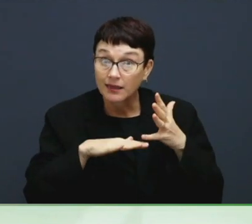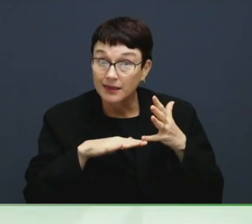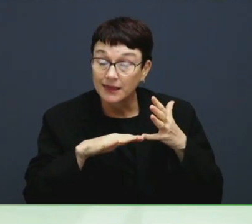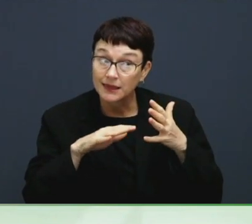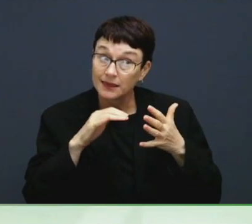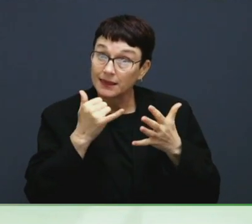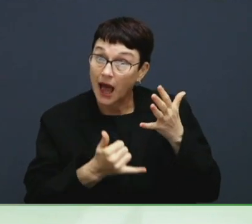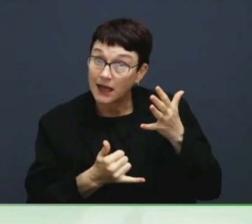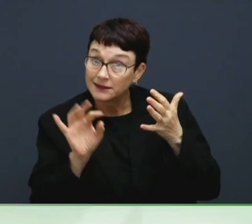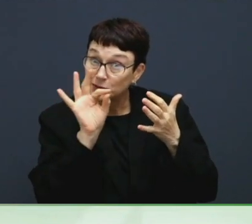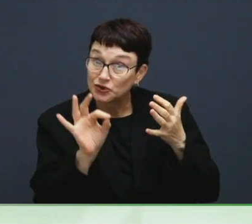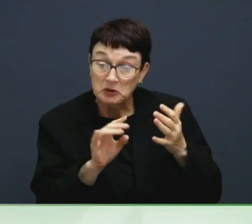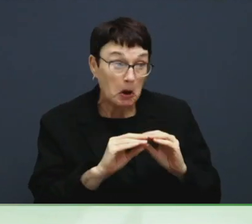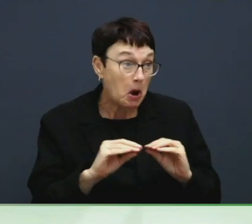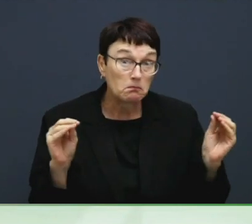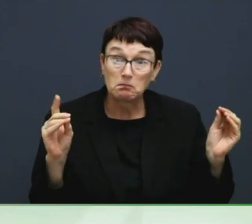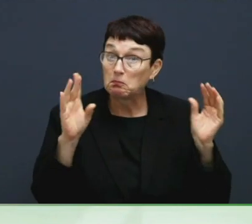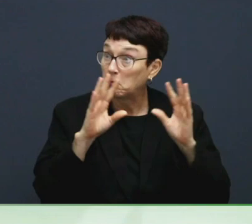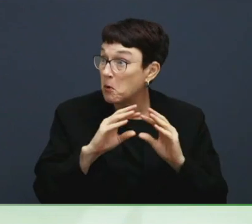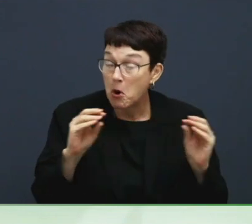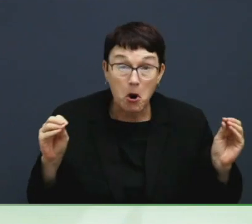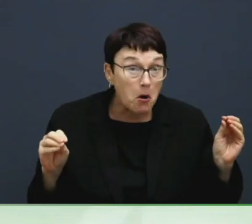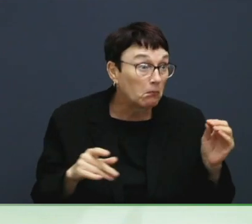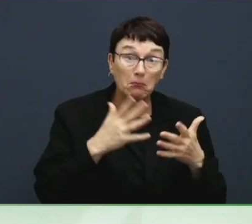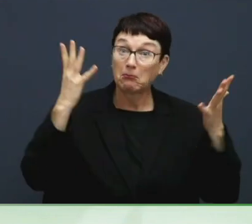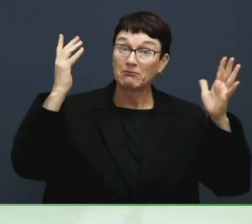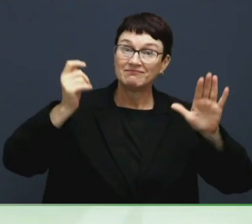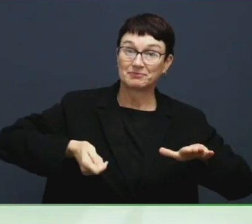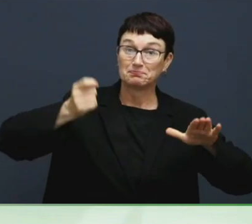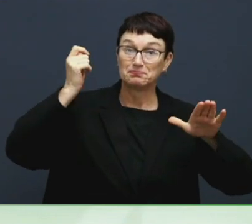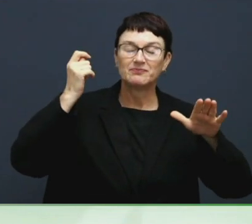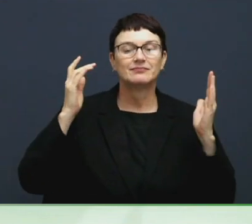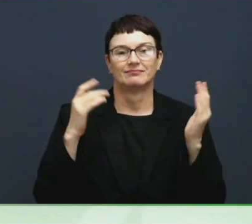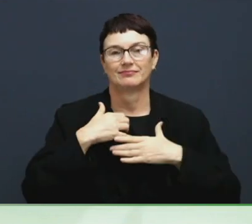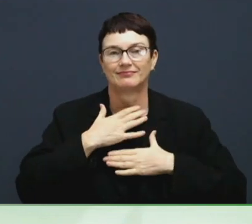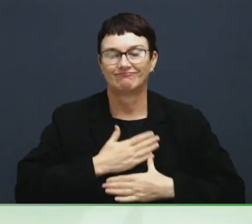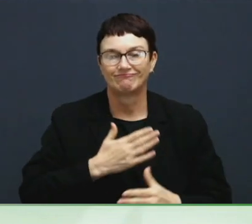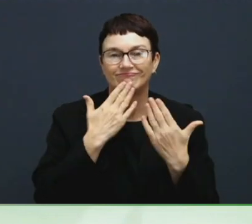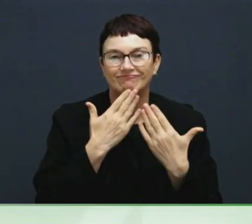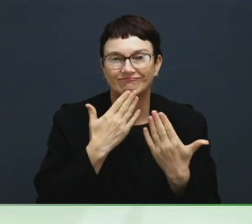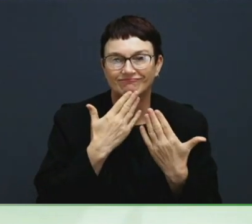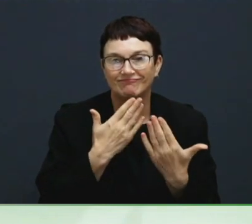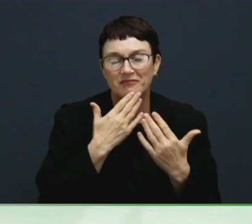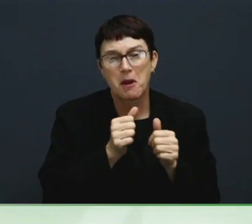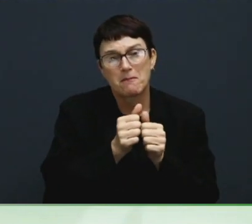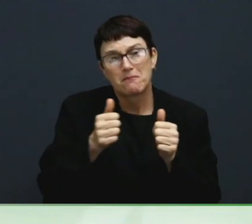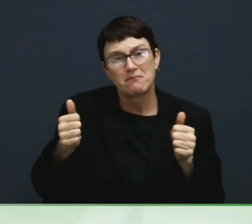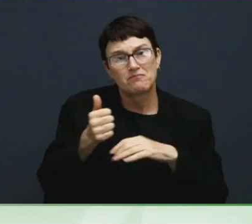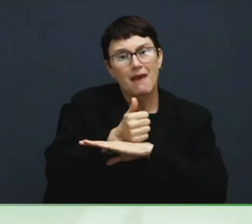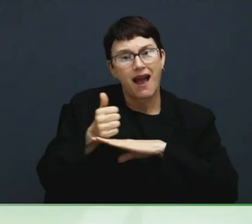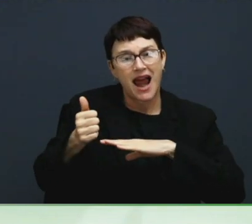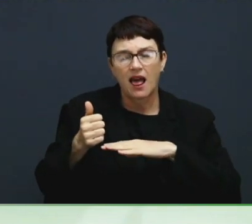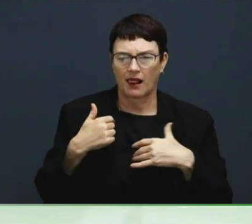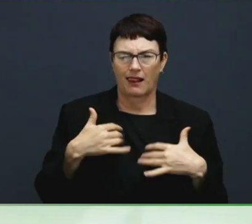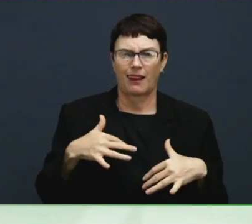Going once, going twice. I just want to say a huge thank you to our panelists. I know I have learned a great deal